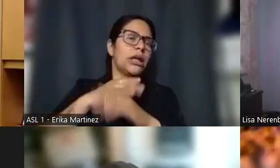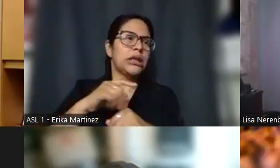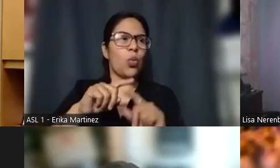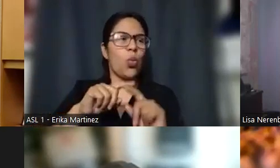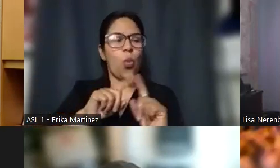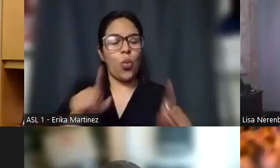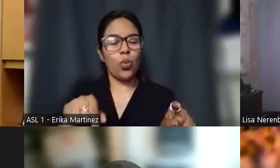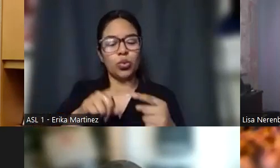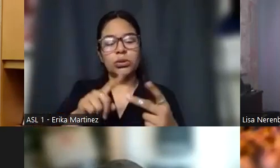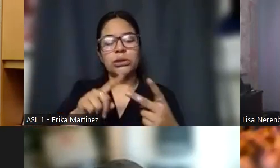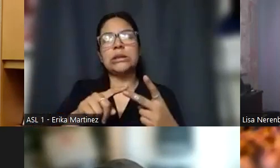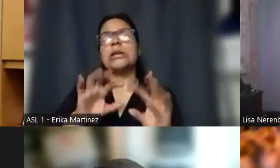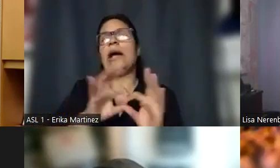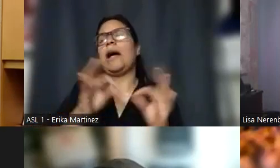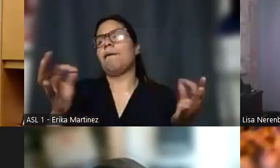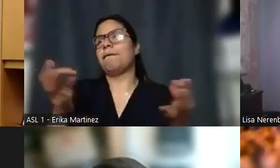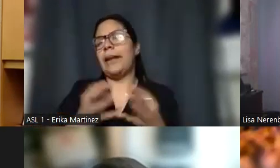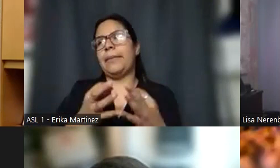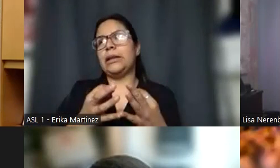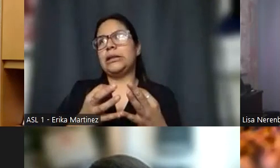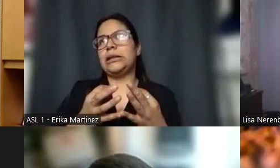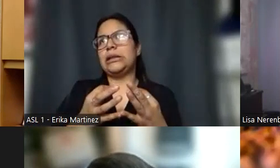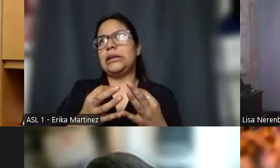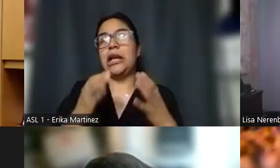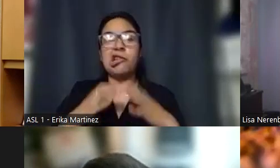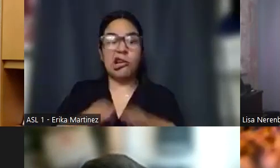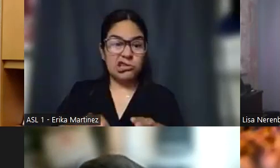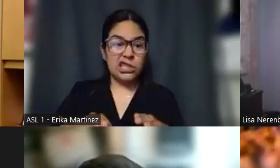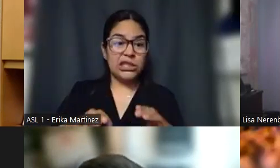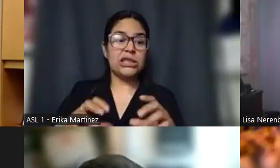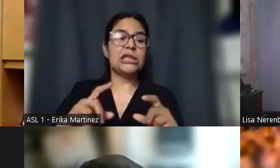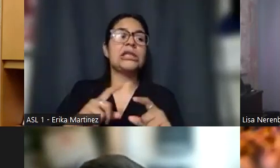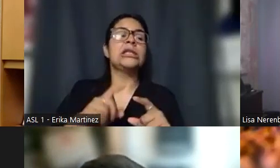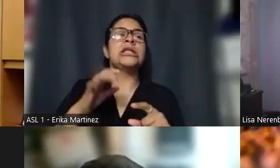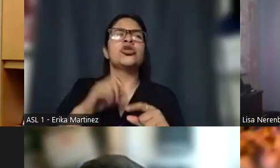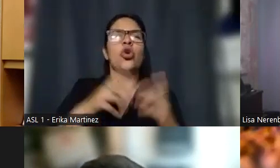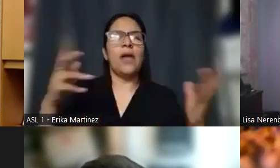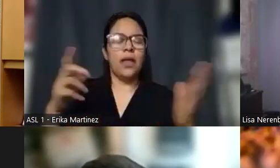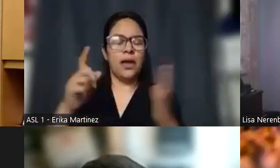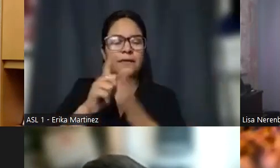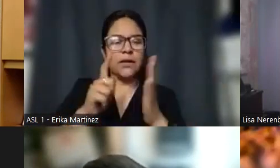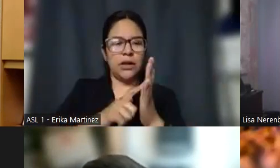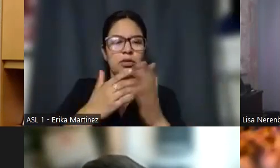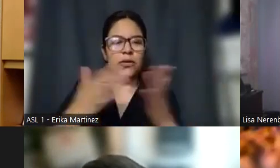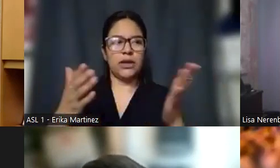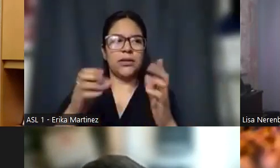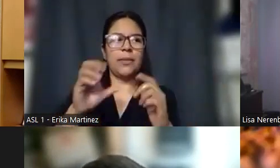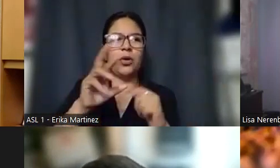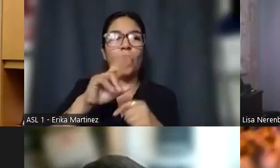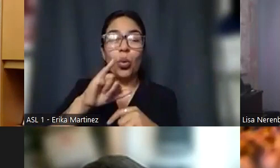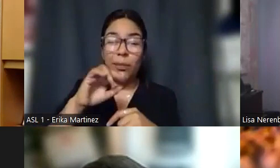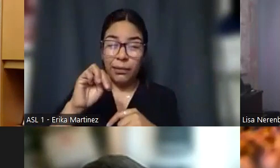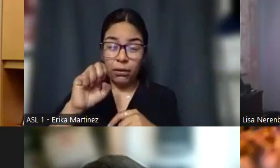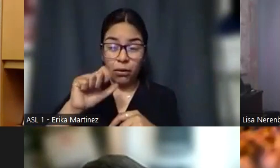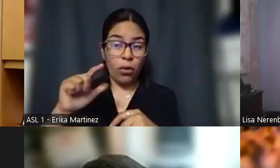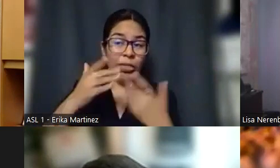talking about family custody issues, lots of civil issues, but we're also talking about criminal cases.